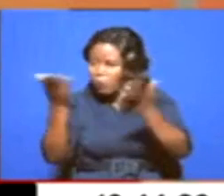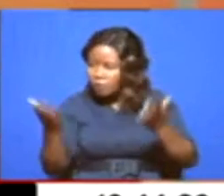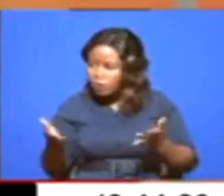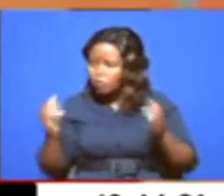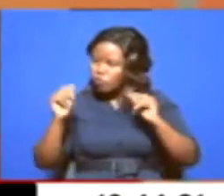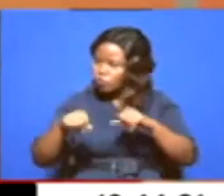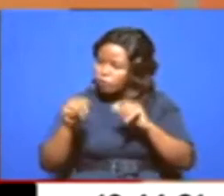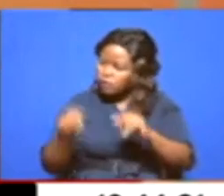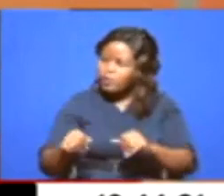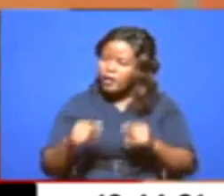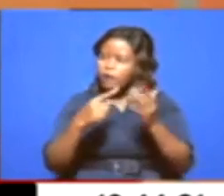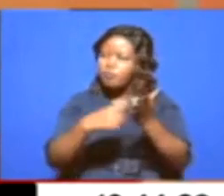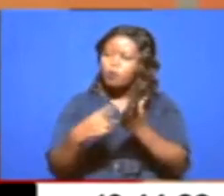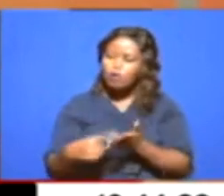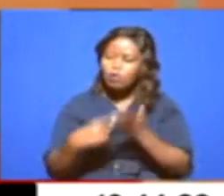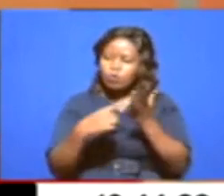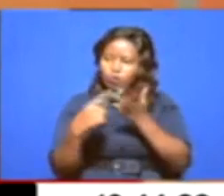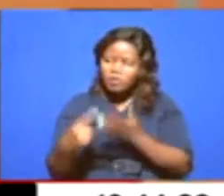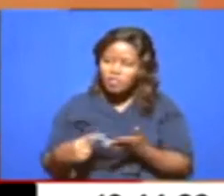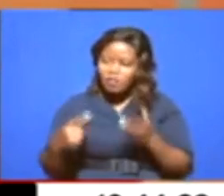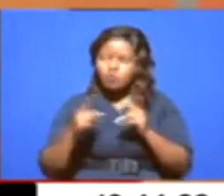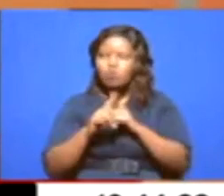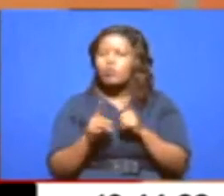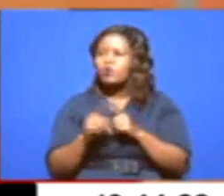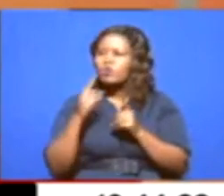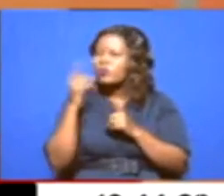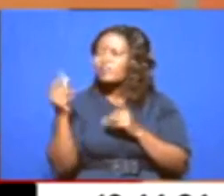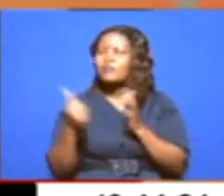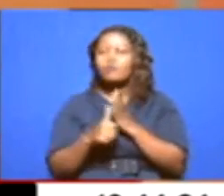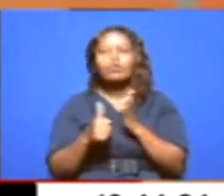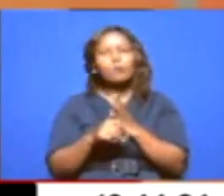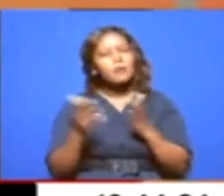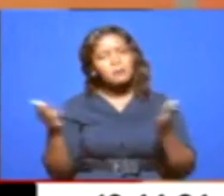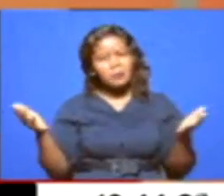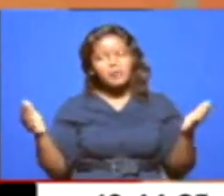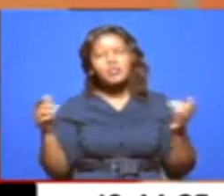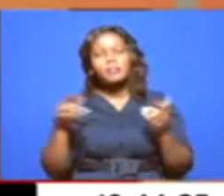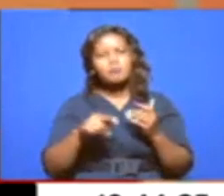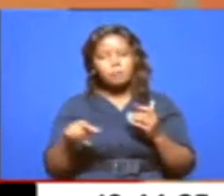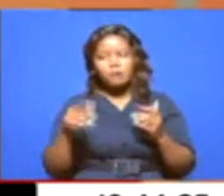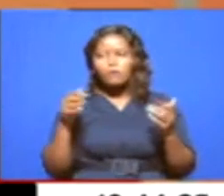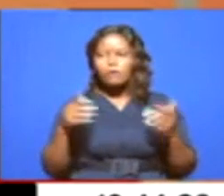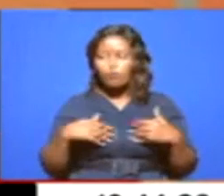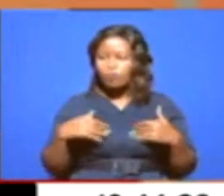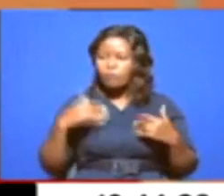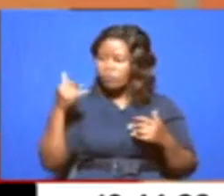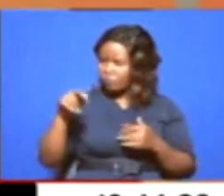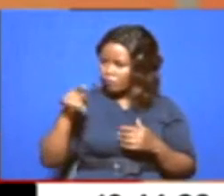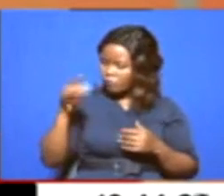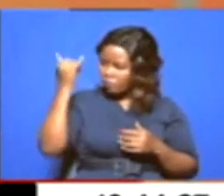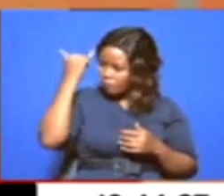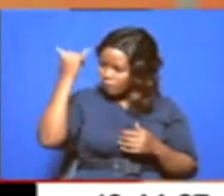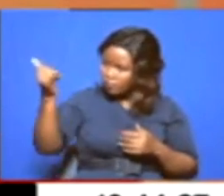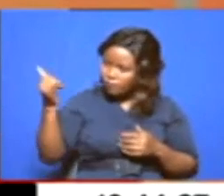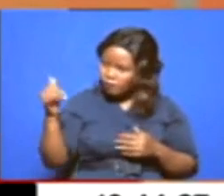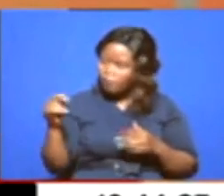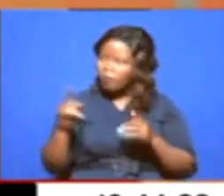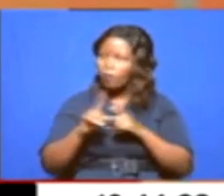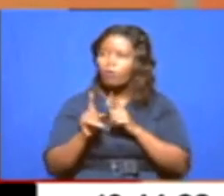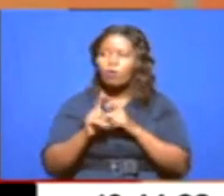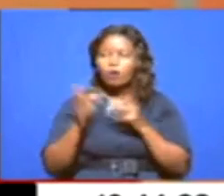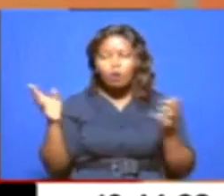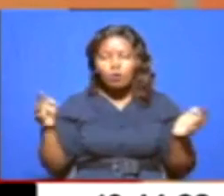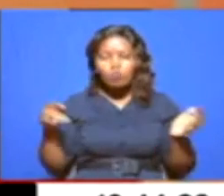also tell us exactly what ails the industry. So they came up with that idea, and we went round, as you saw it. We collected